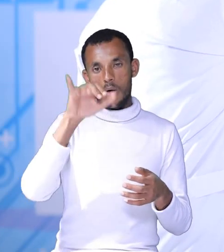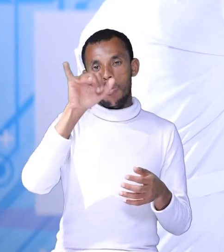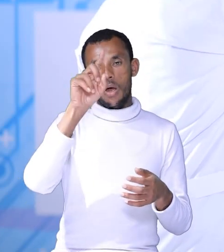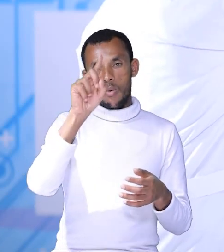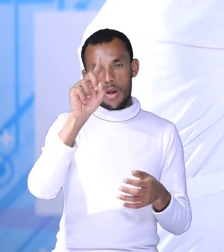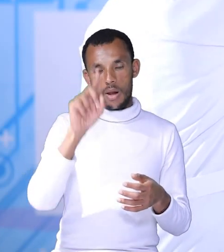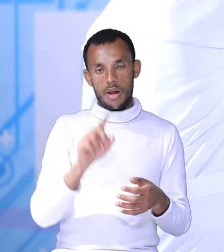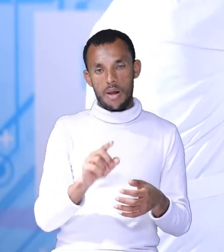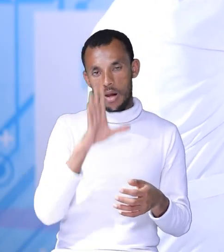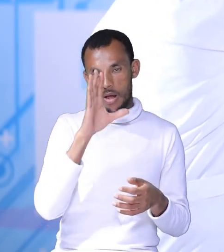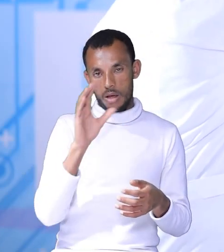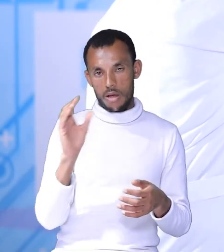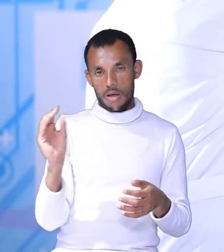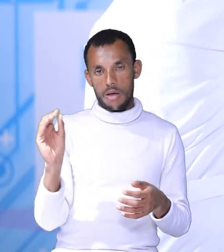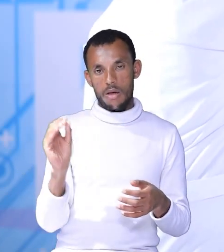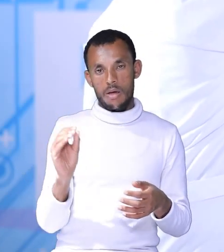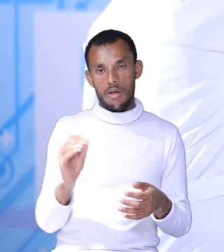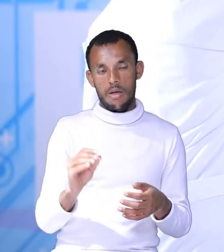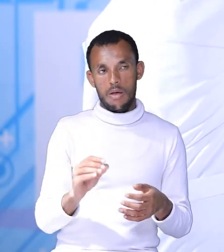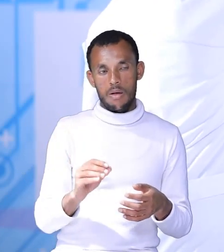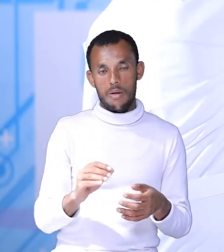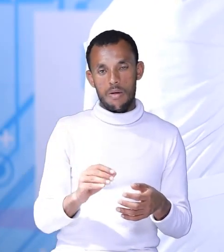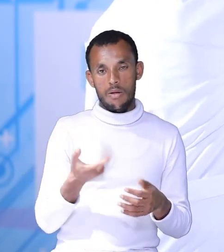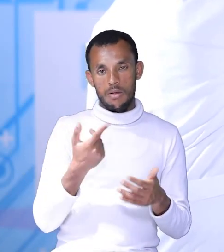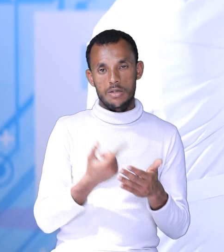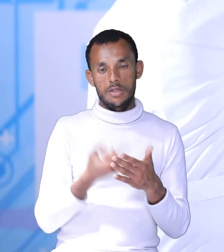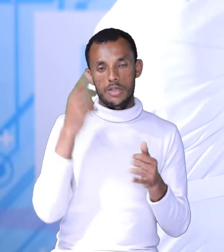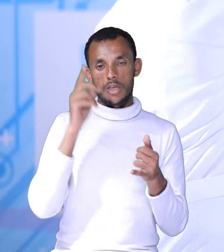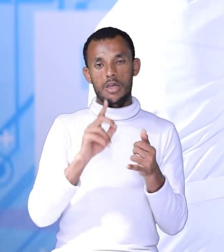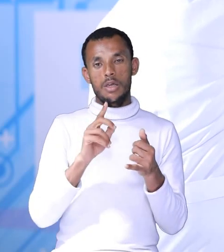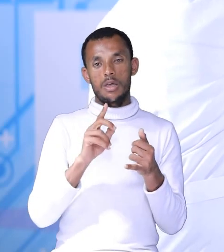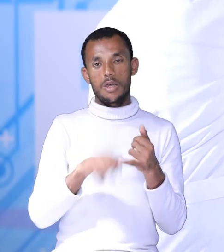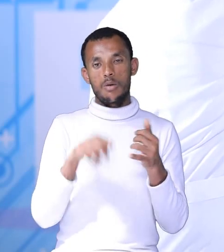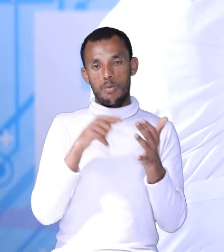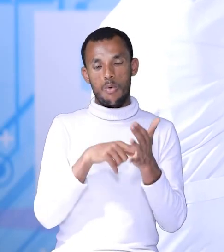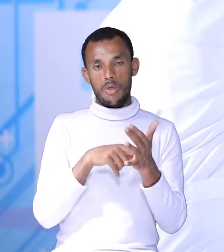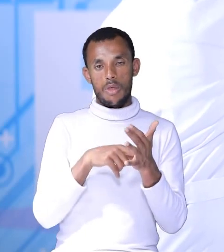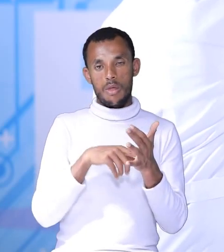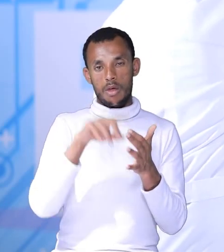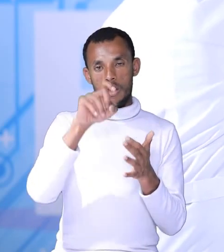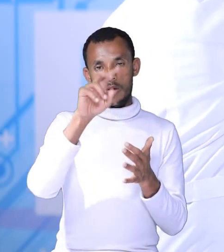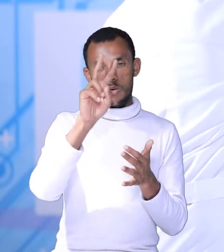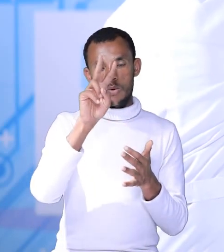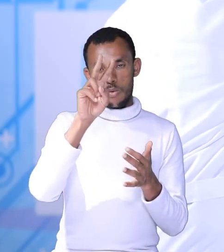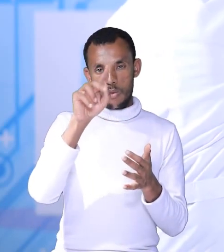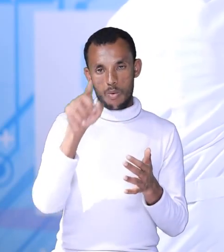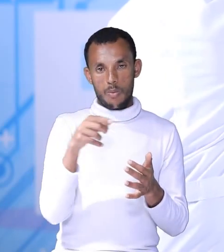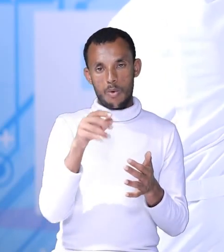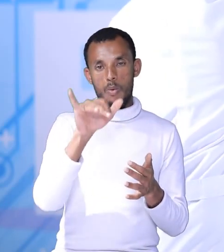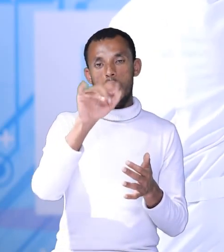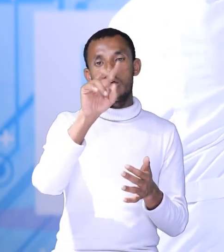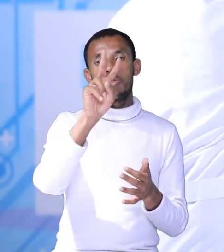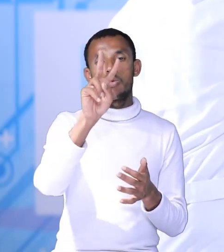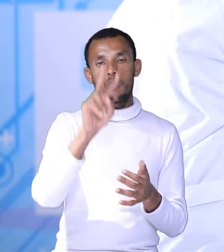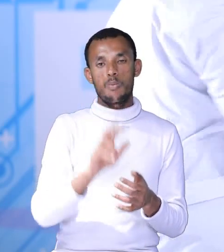y1. And this end point to be is x2, y2.